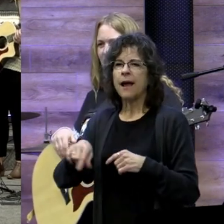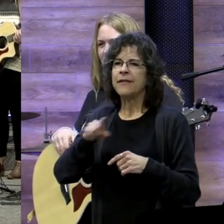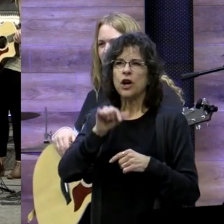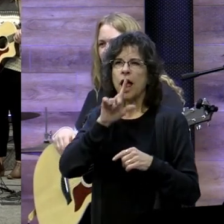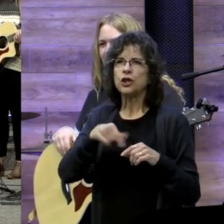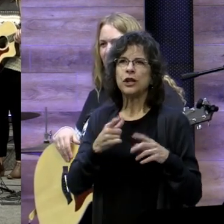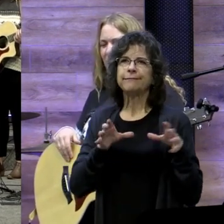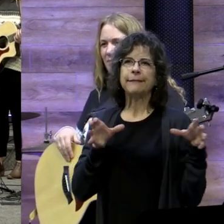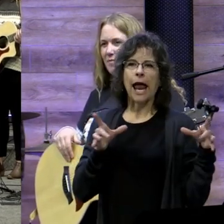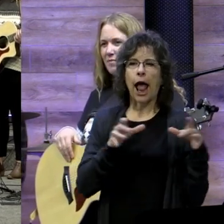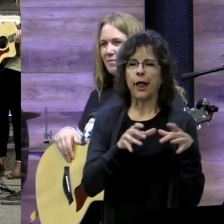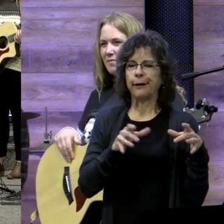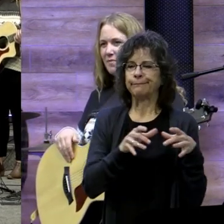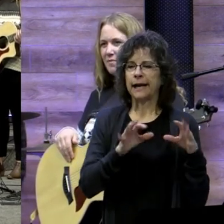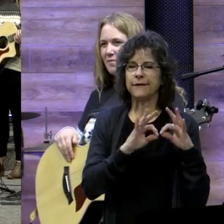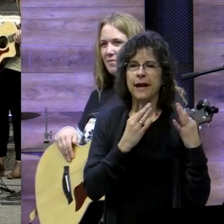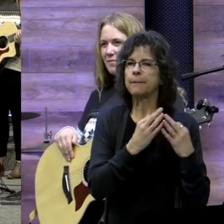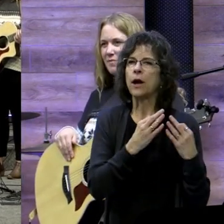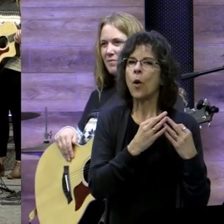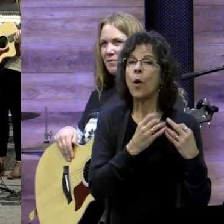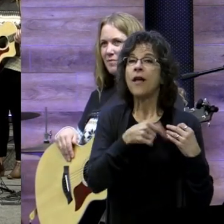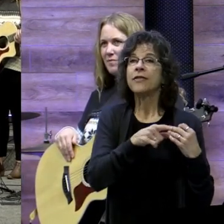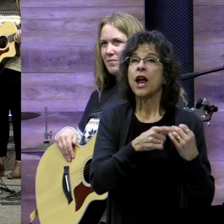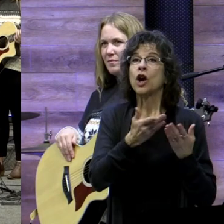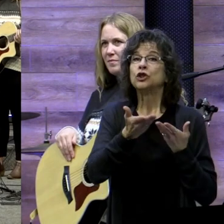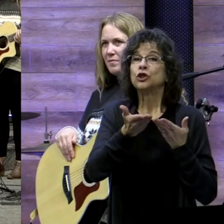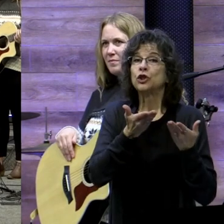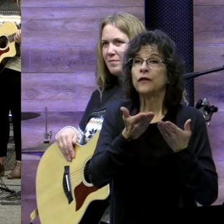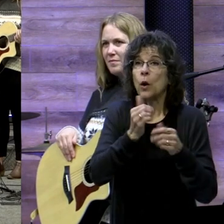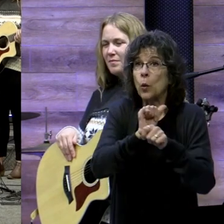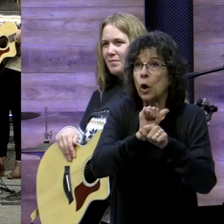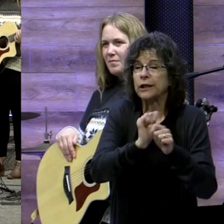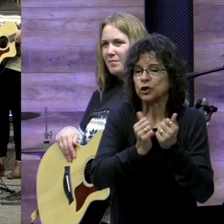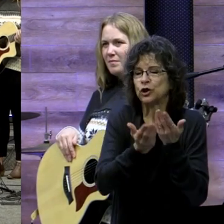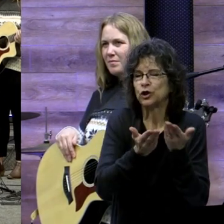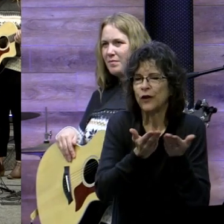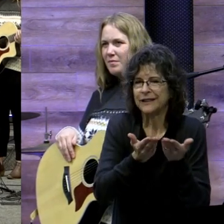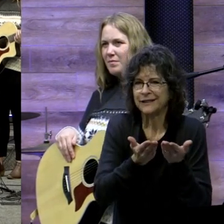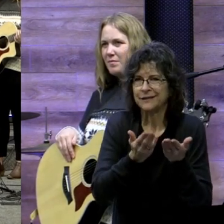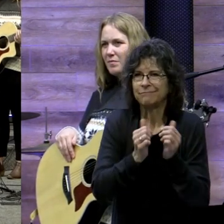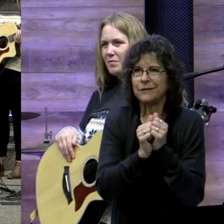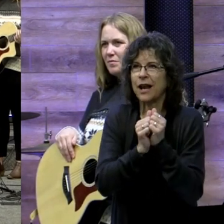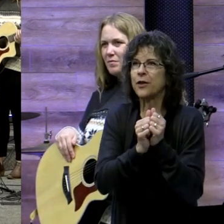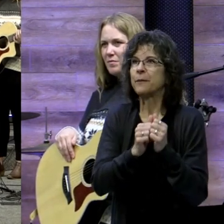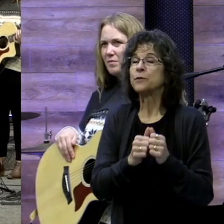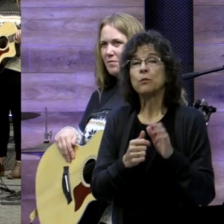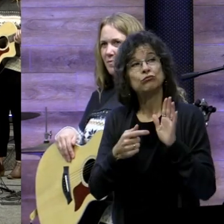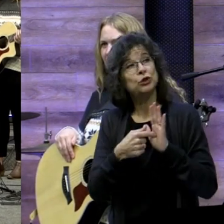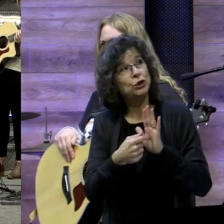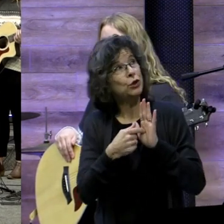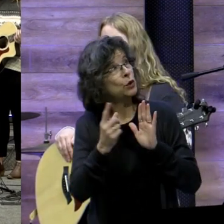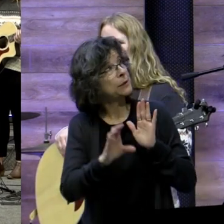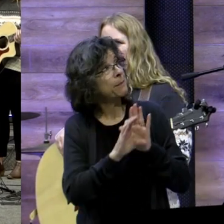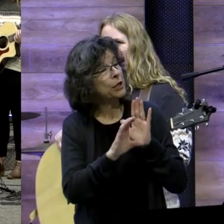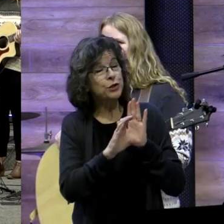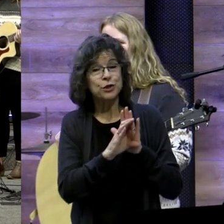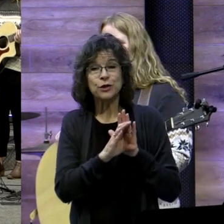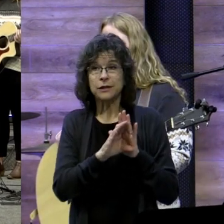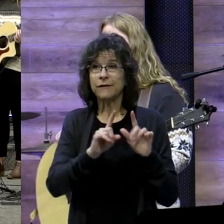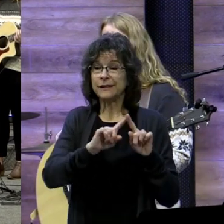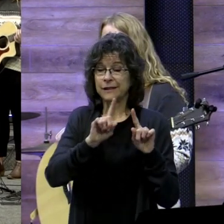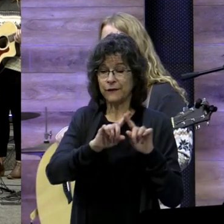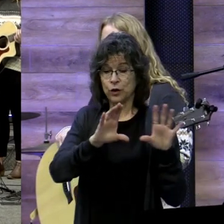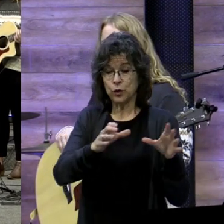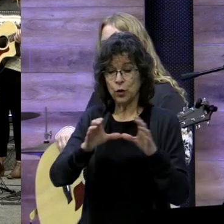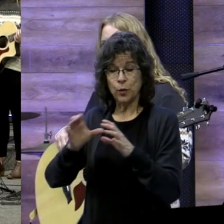like family, but also serving together. And so we got a couple pictures I just wanted to show you of city groups that have been serving kind of around the